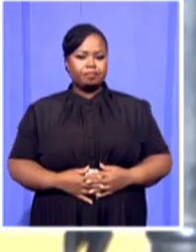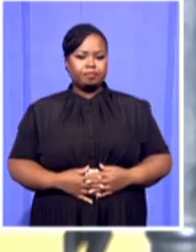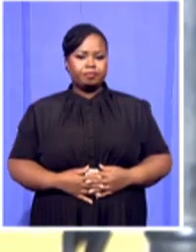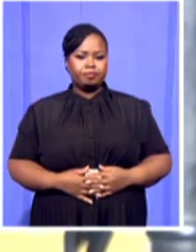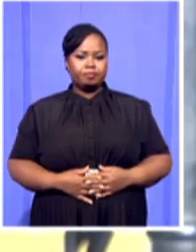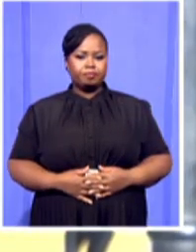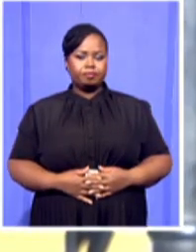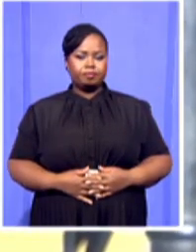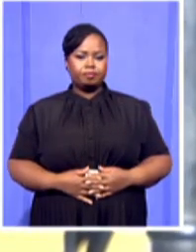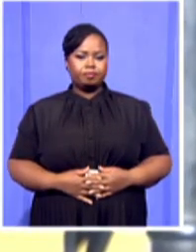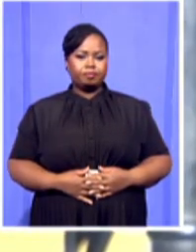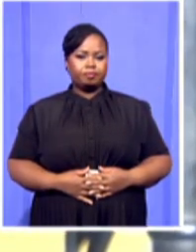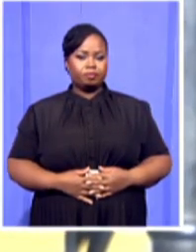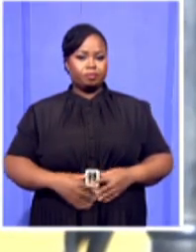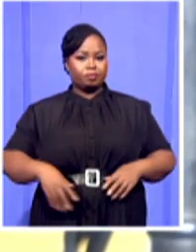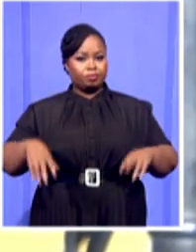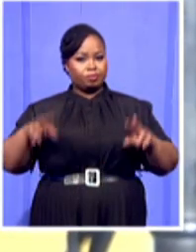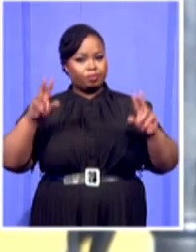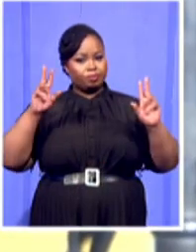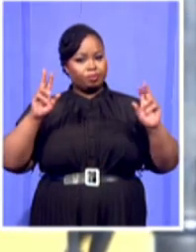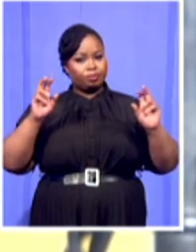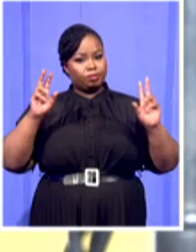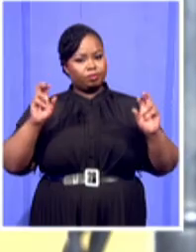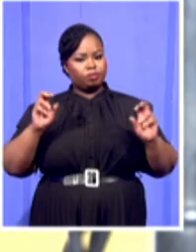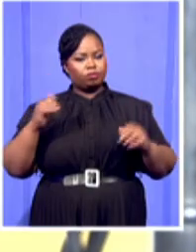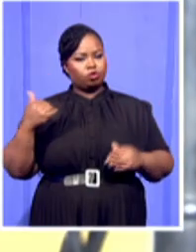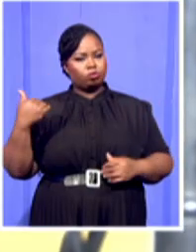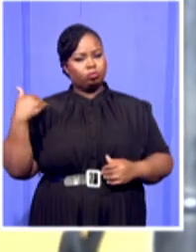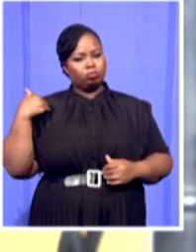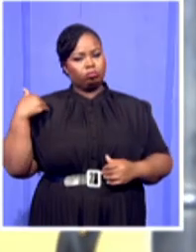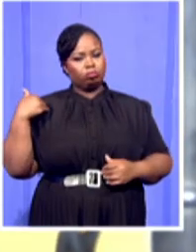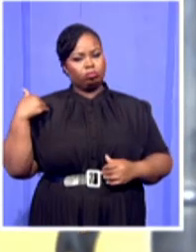on the issues which you have raised to remind us.